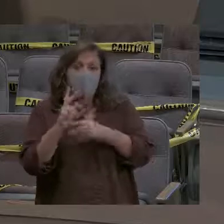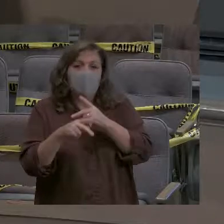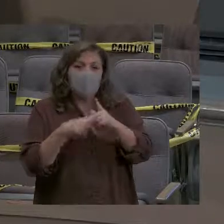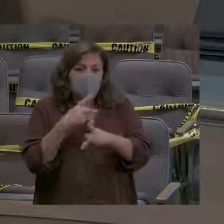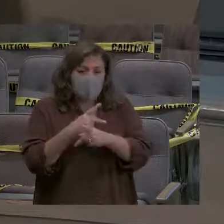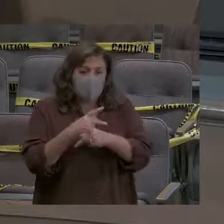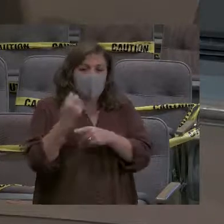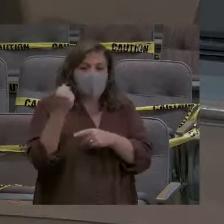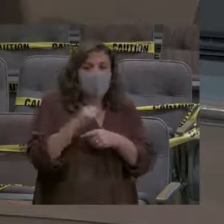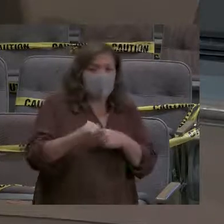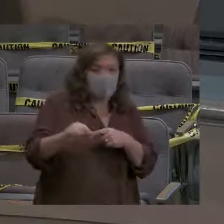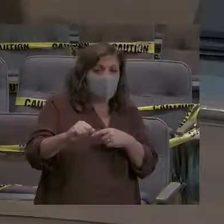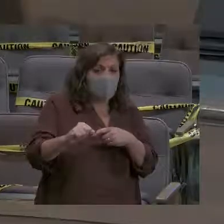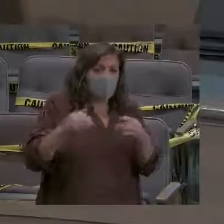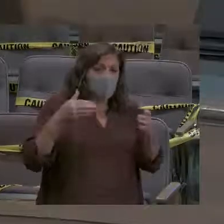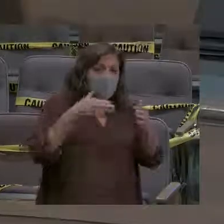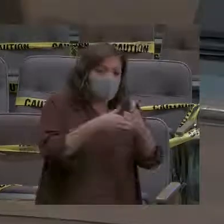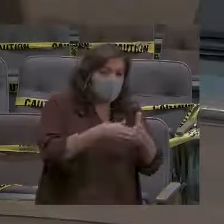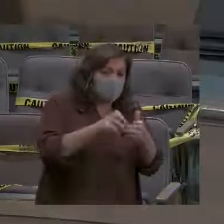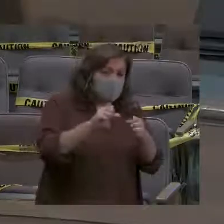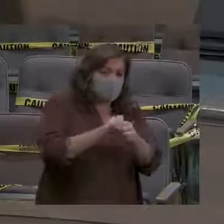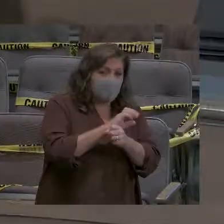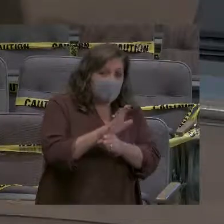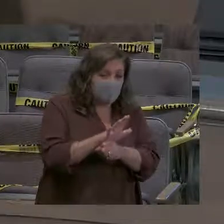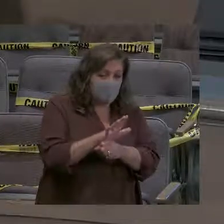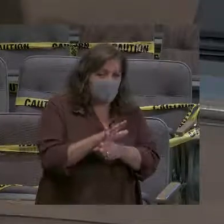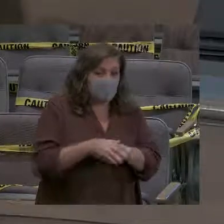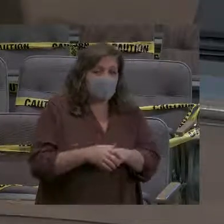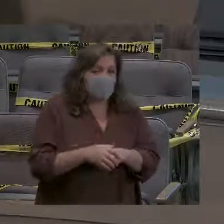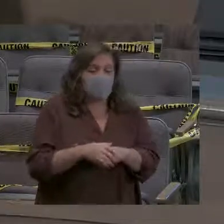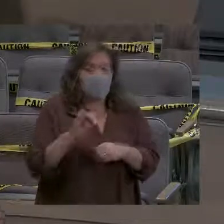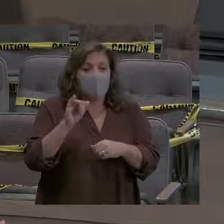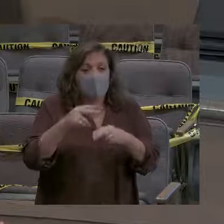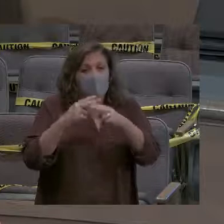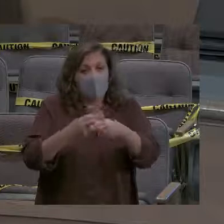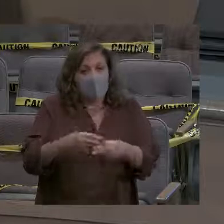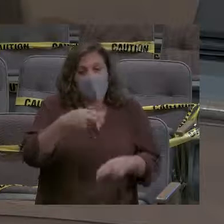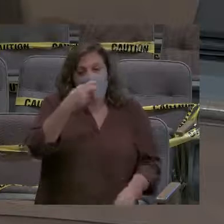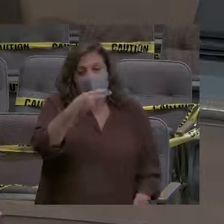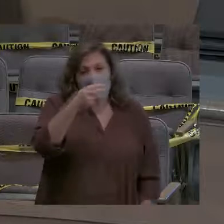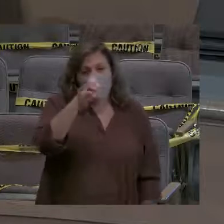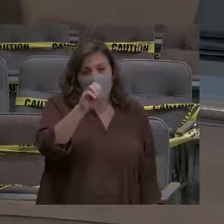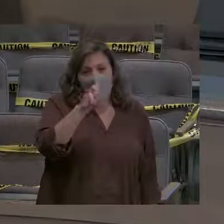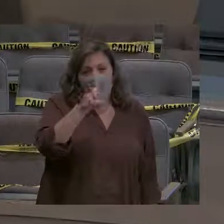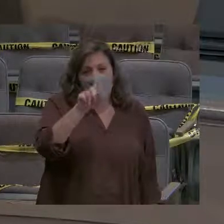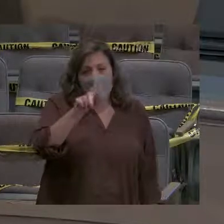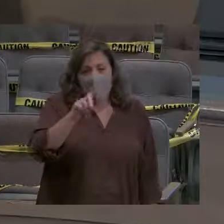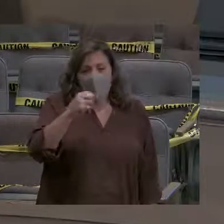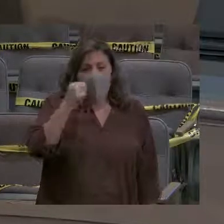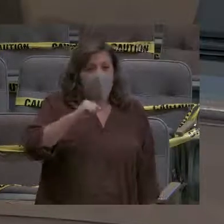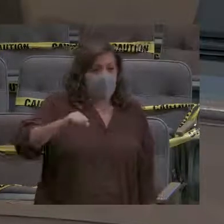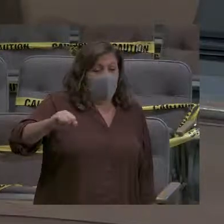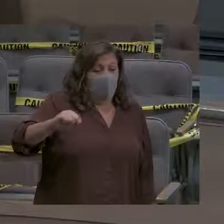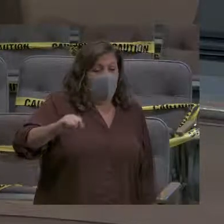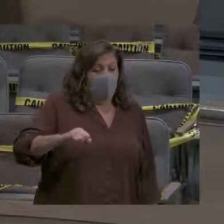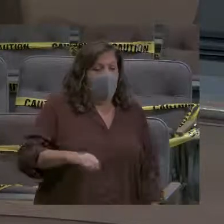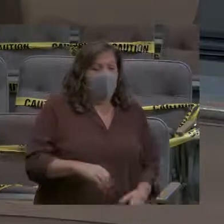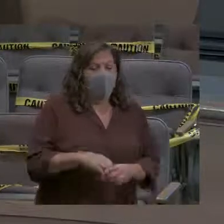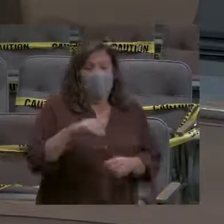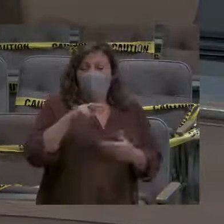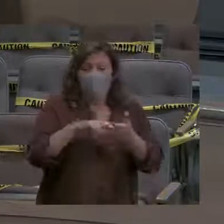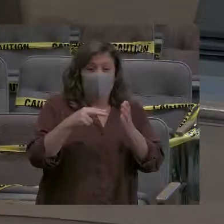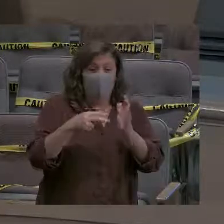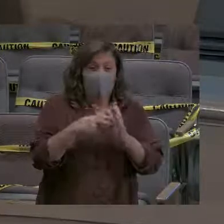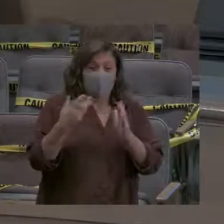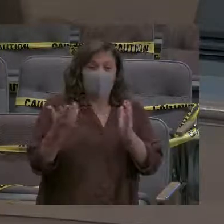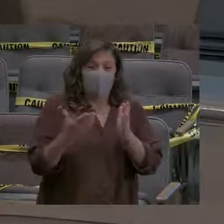against the virus. There's a concept called herd immunity, and what that means is when